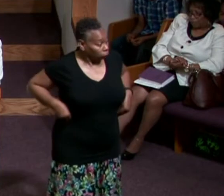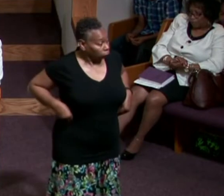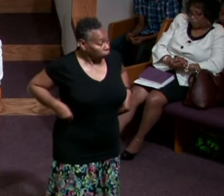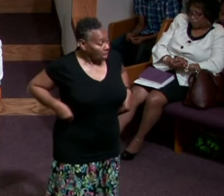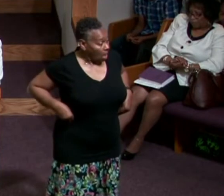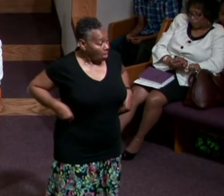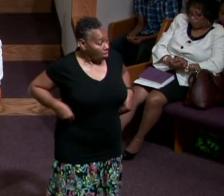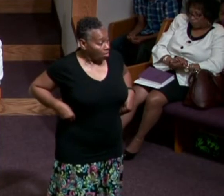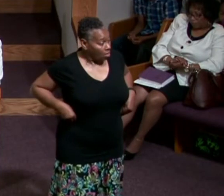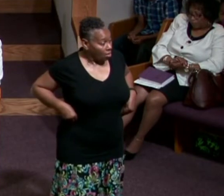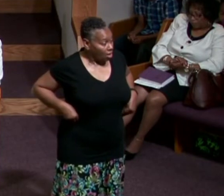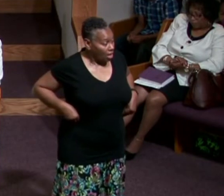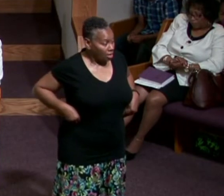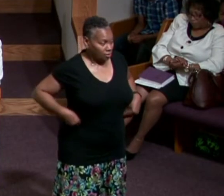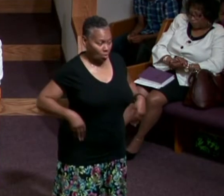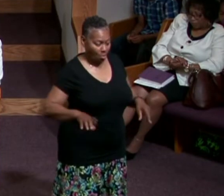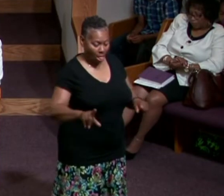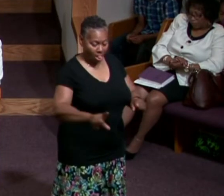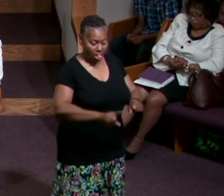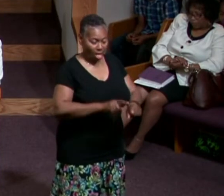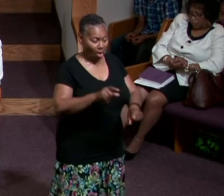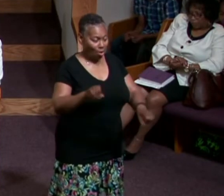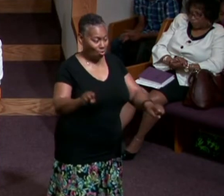and may have some long shoes,